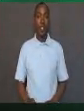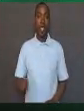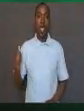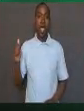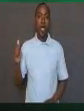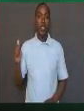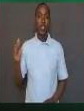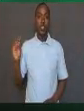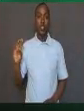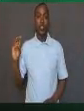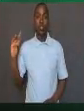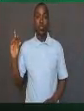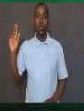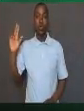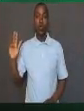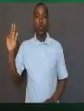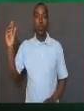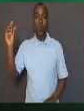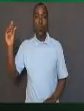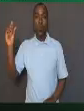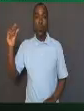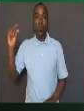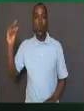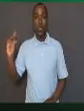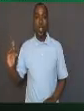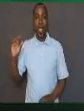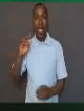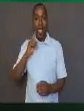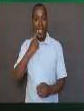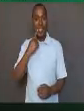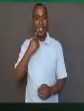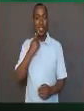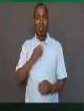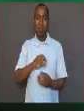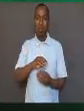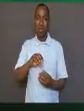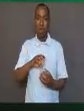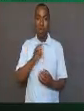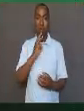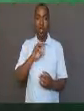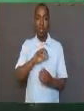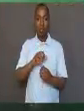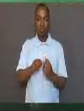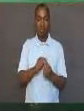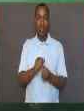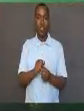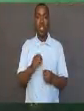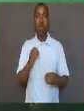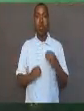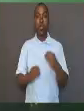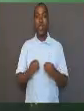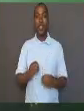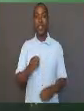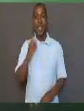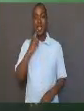Ascorbate acid is a water-soluble organic acid. Great